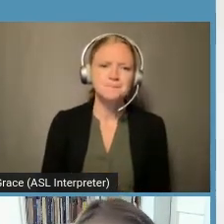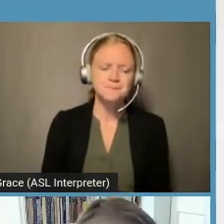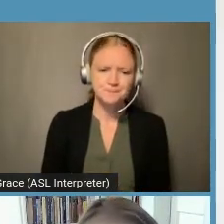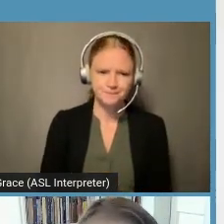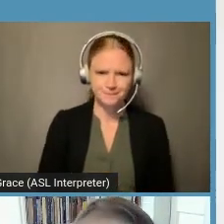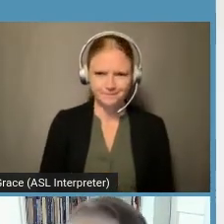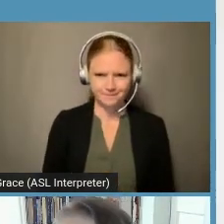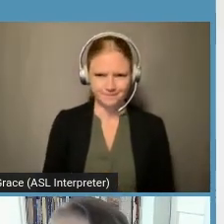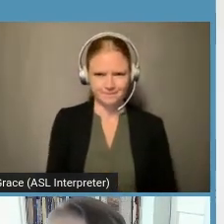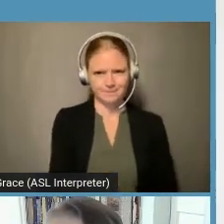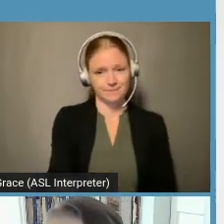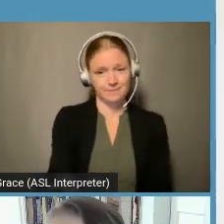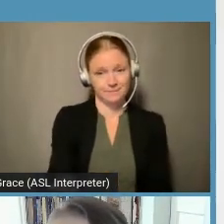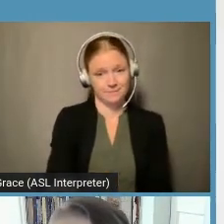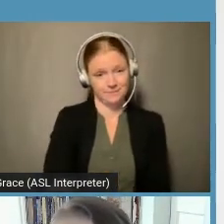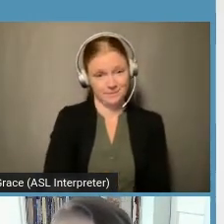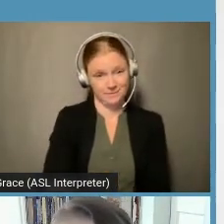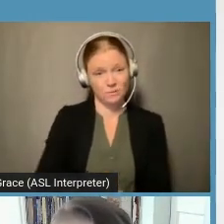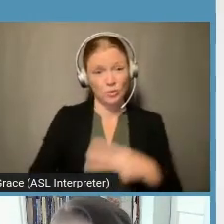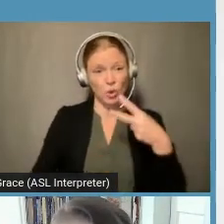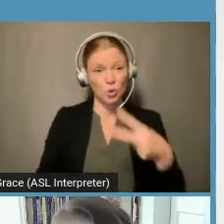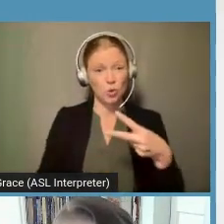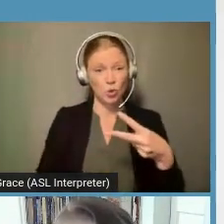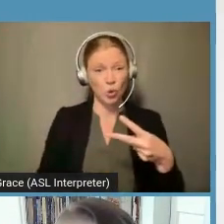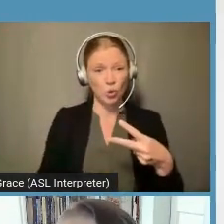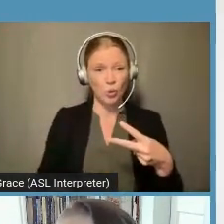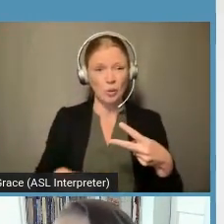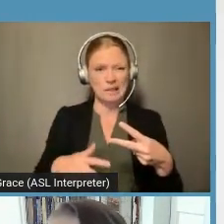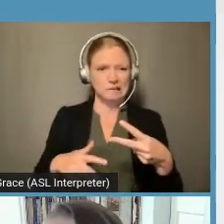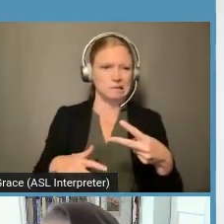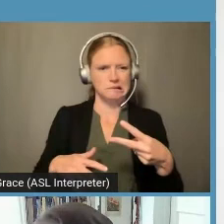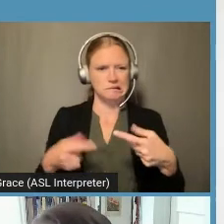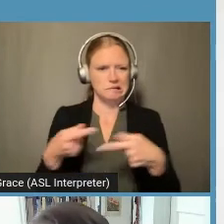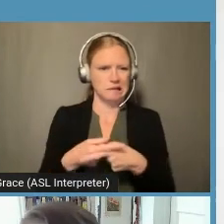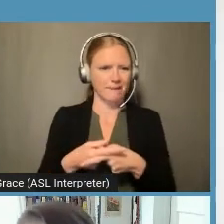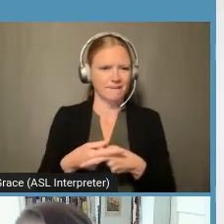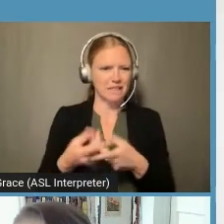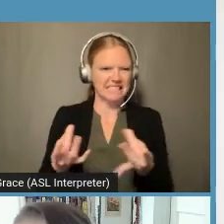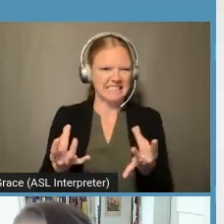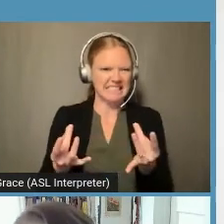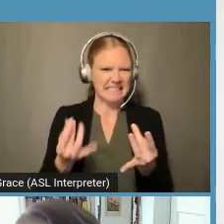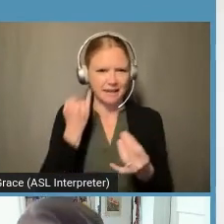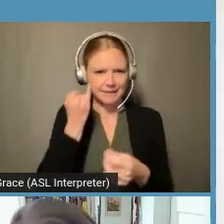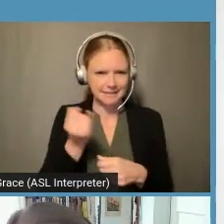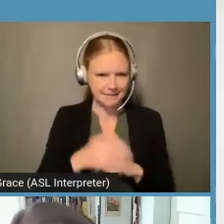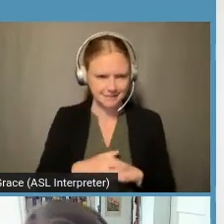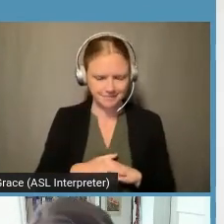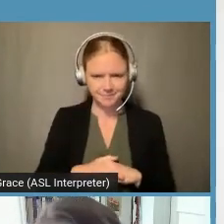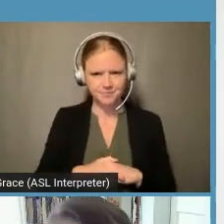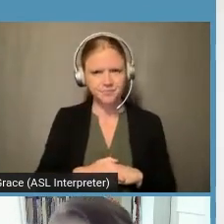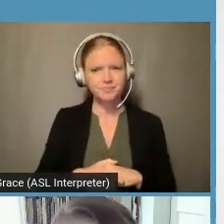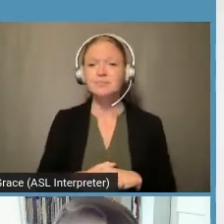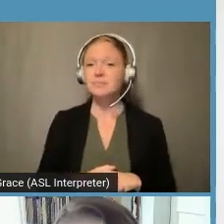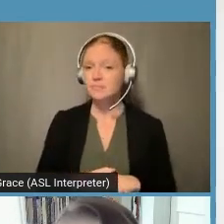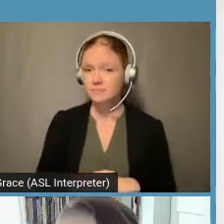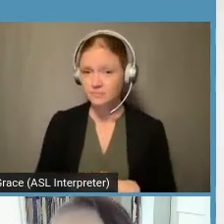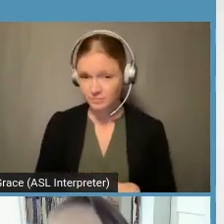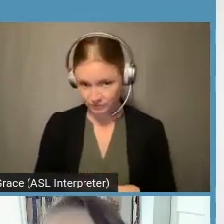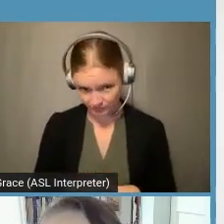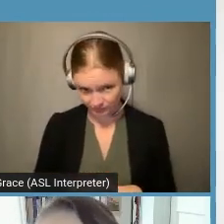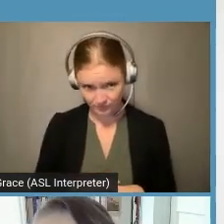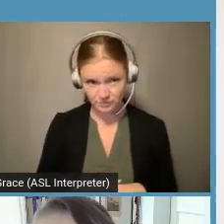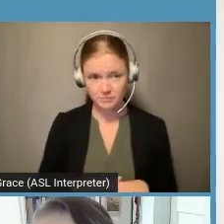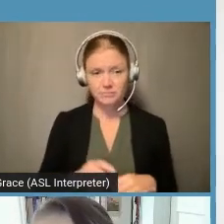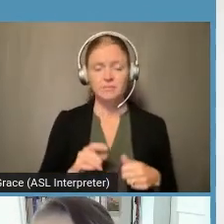2 controversial ideas, and then we'll have questions. So some people